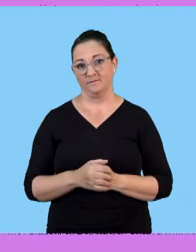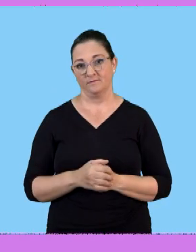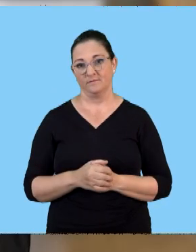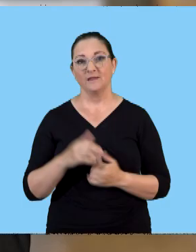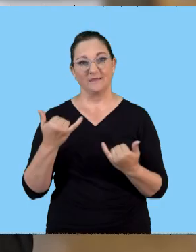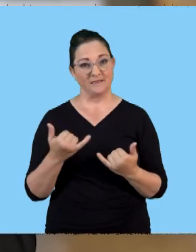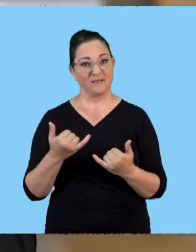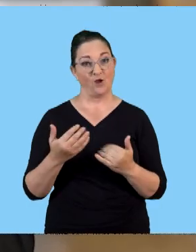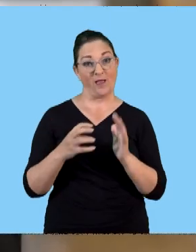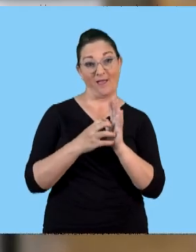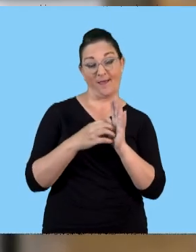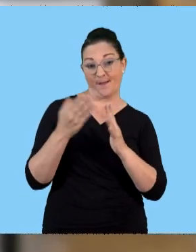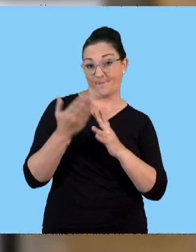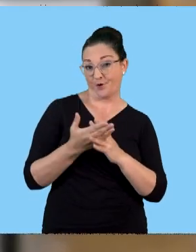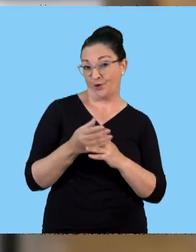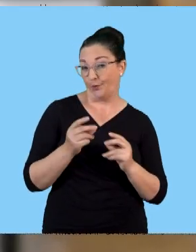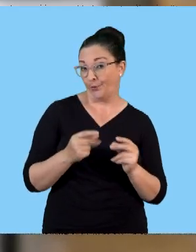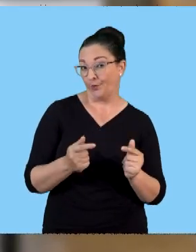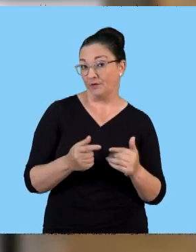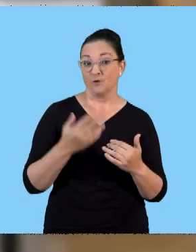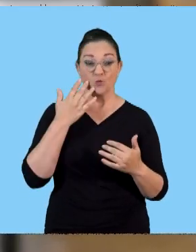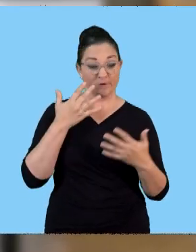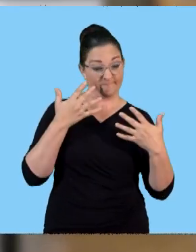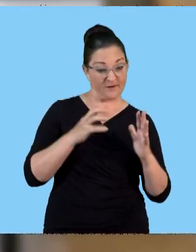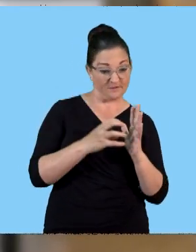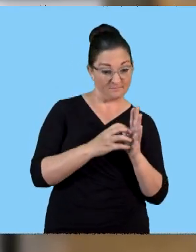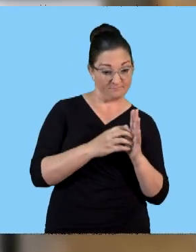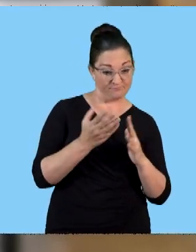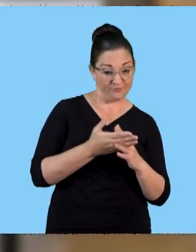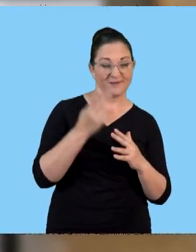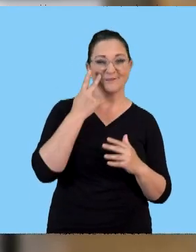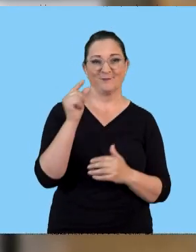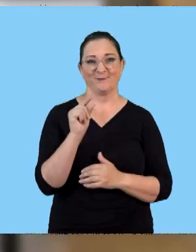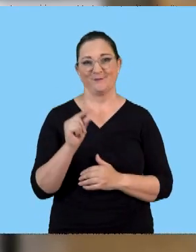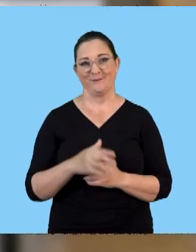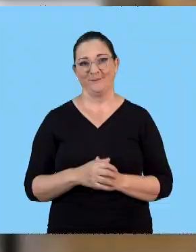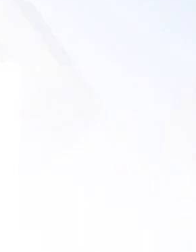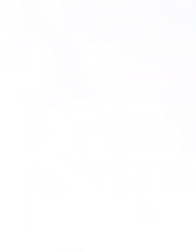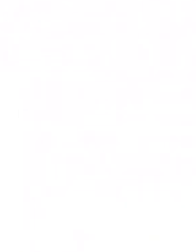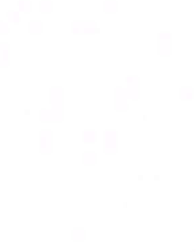us take a quick advert break. After the break, I'll wrap up today's lesson. See you after the break.